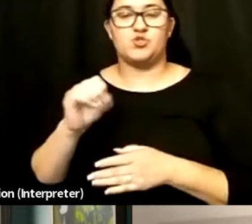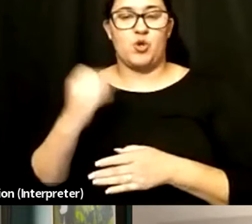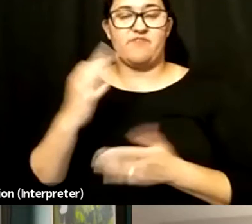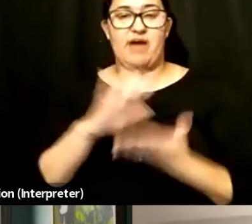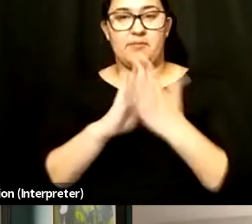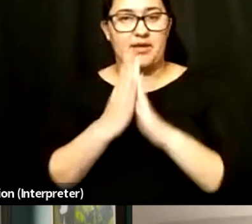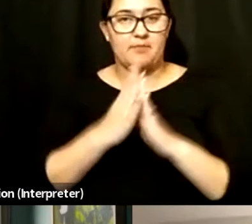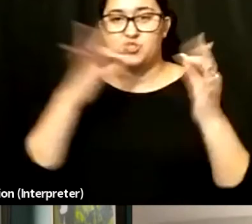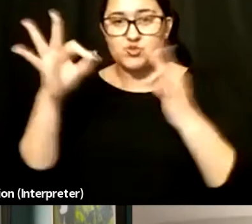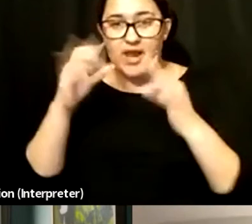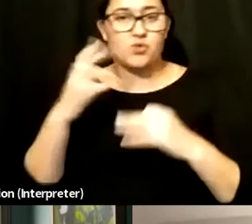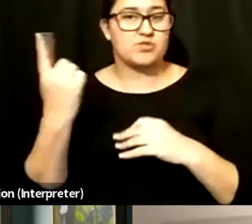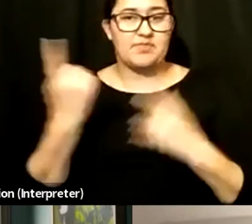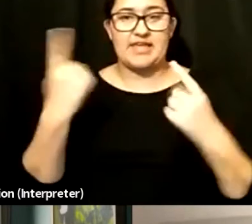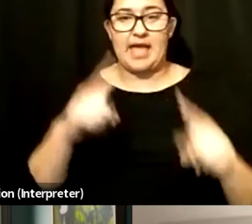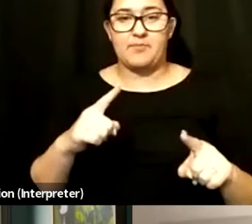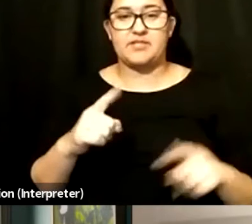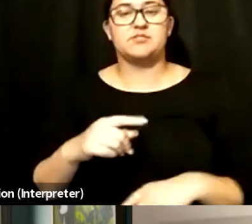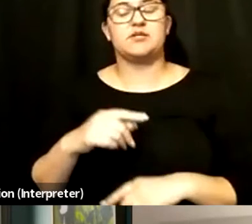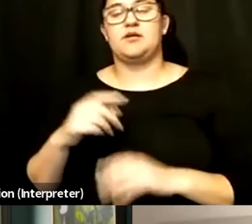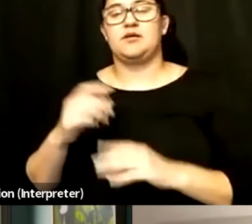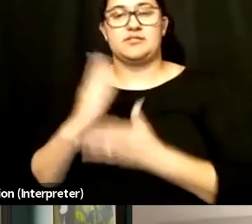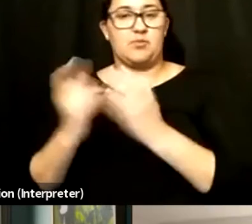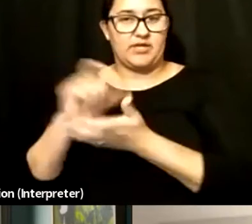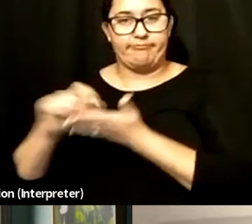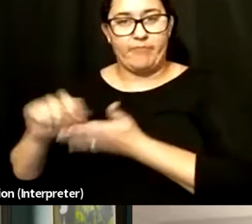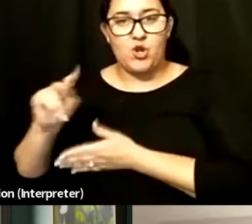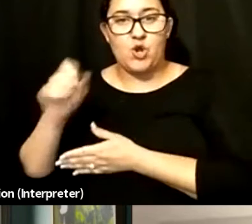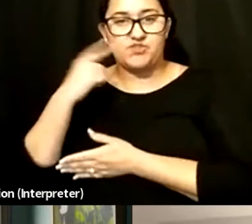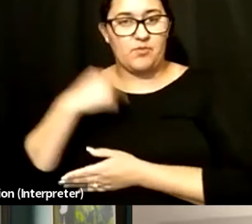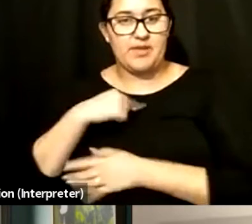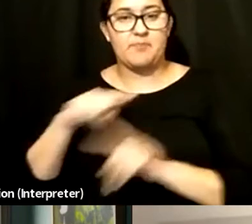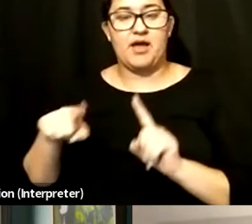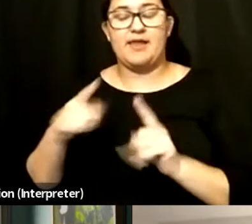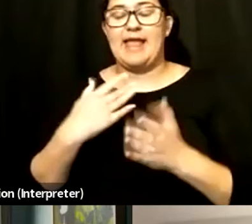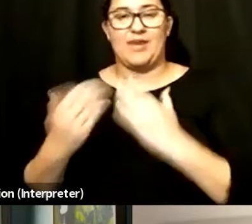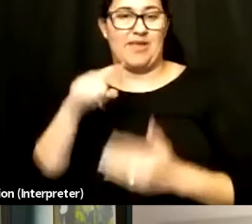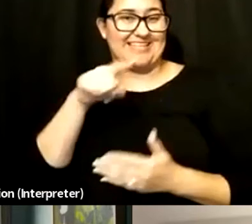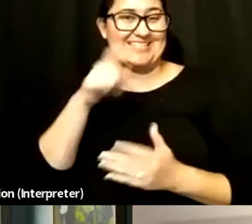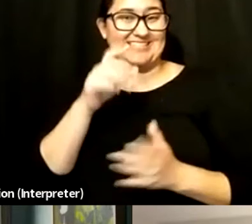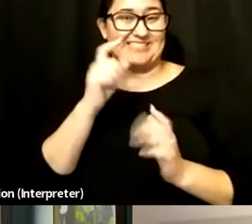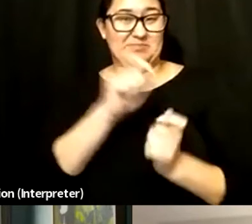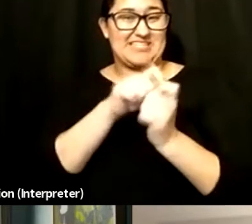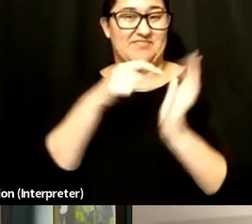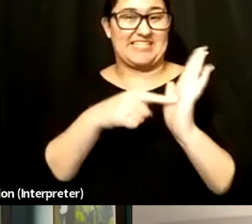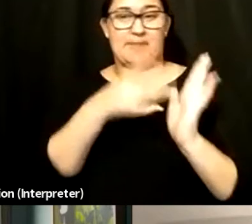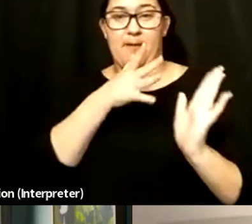task. And I brought my mom to this doctor's appointment. She was happy to be there. She's always in my business to begin